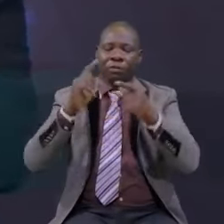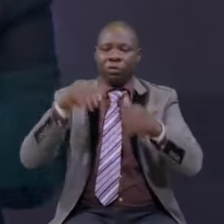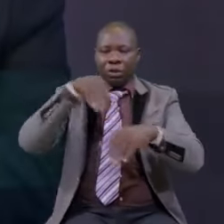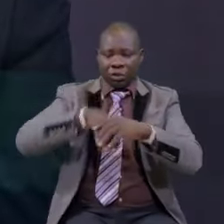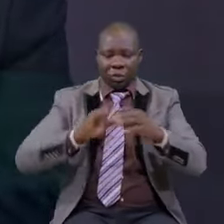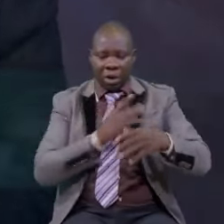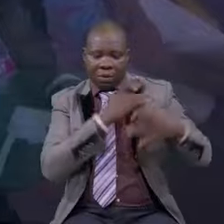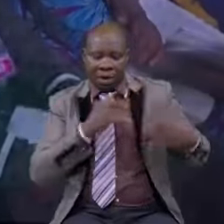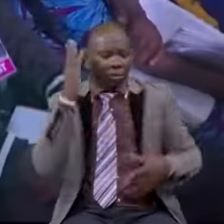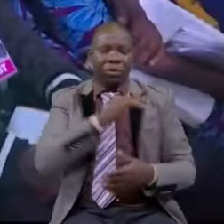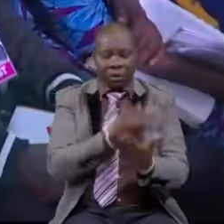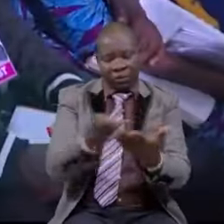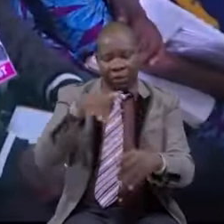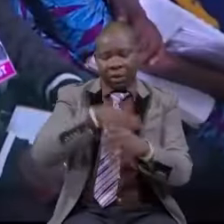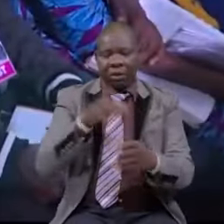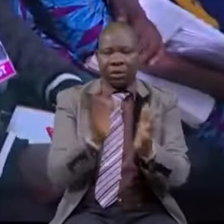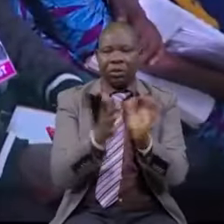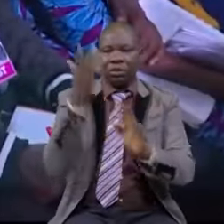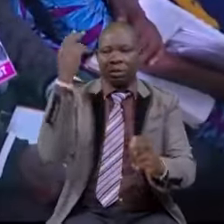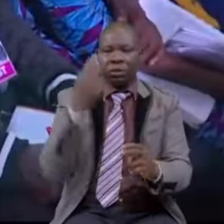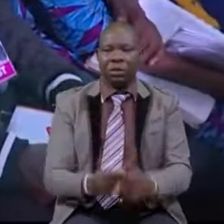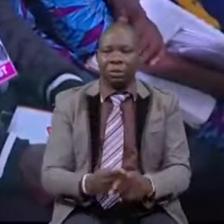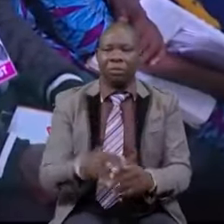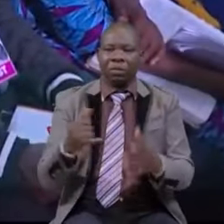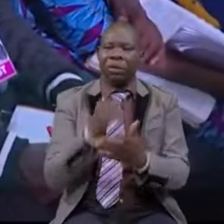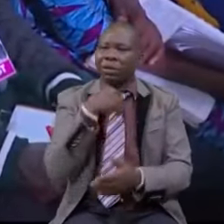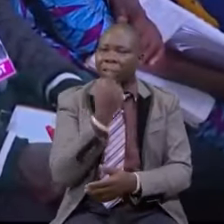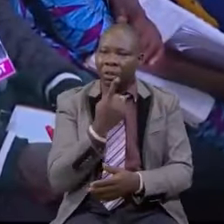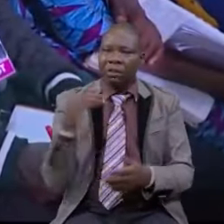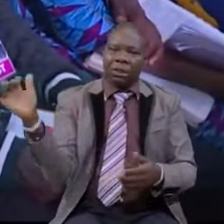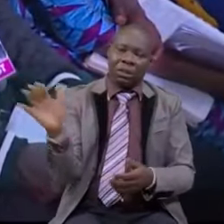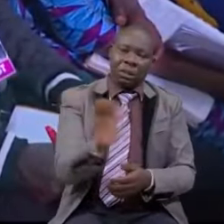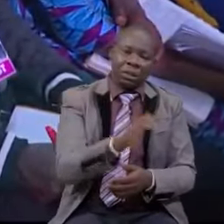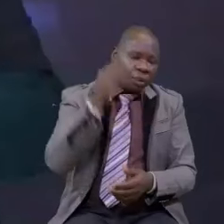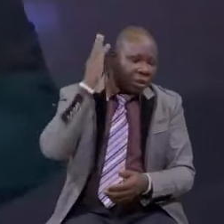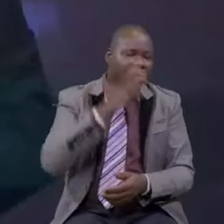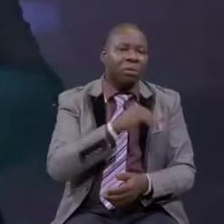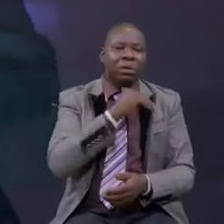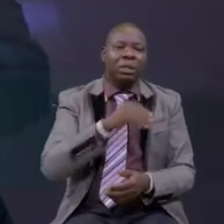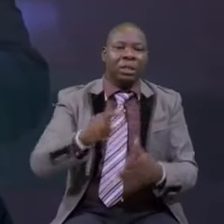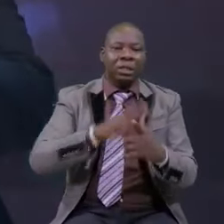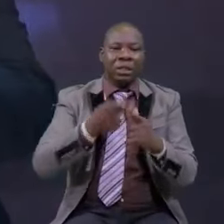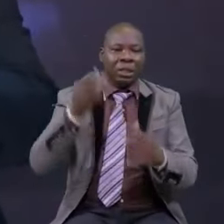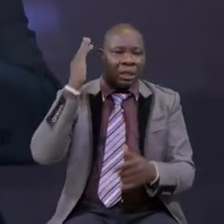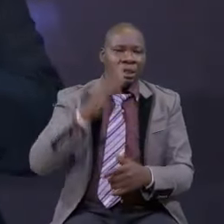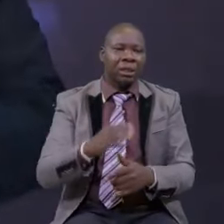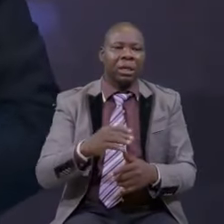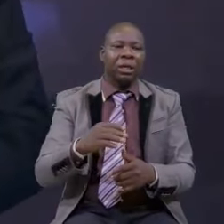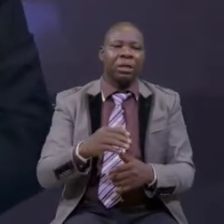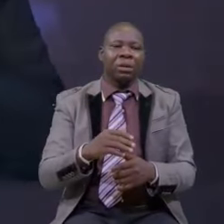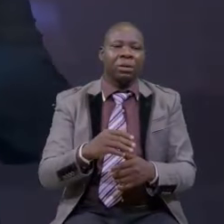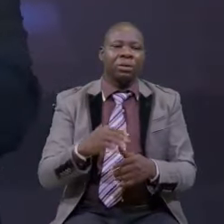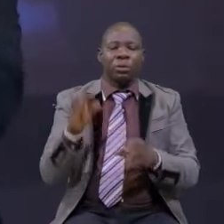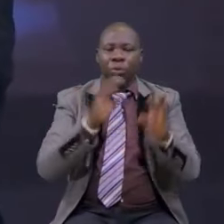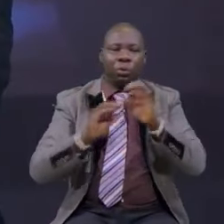in Jesus' name. It says, they shall not, neither shall they want, none shall want